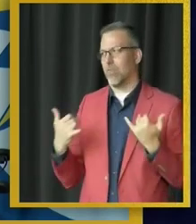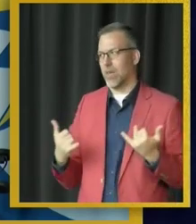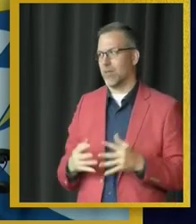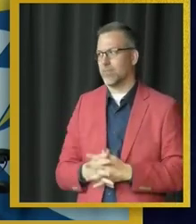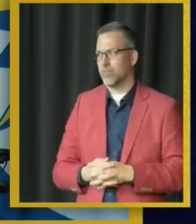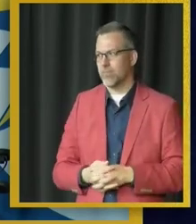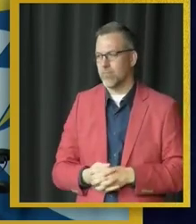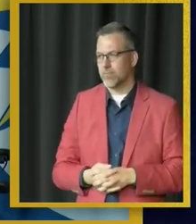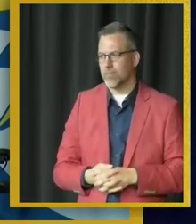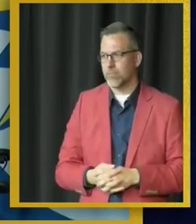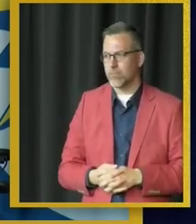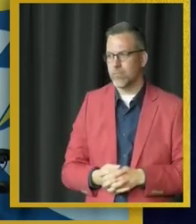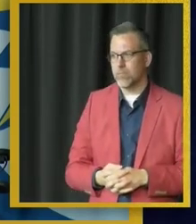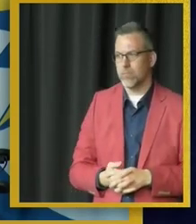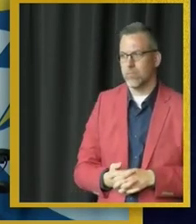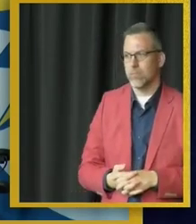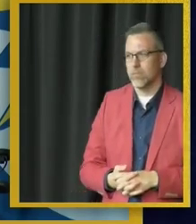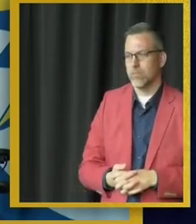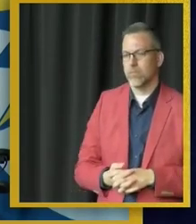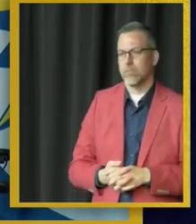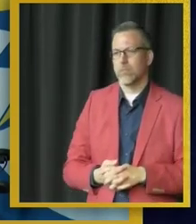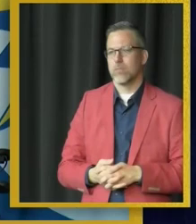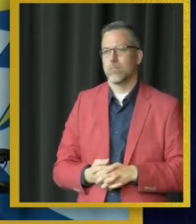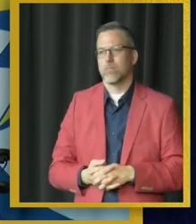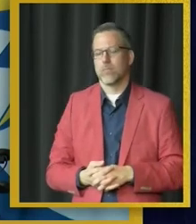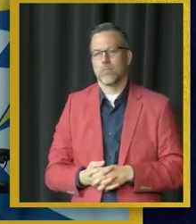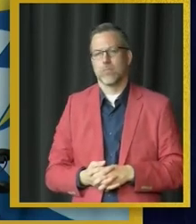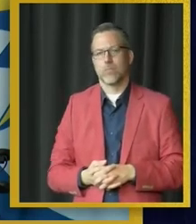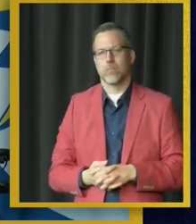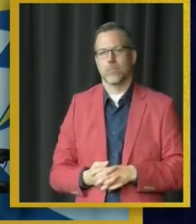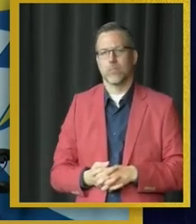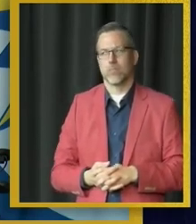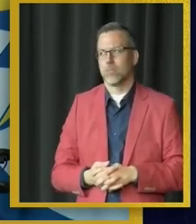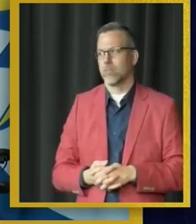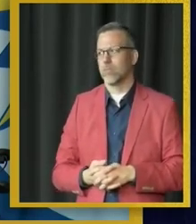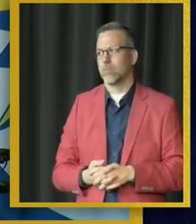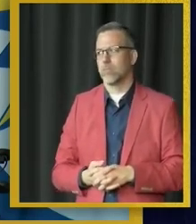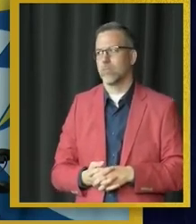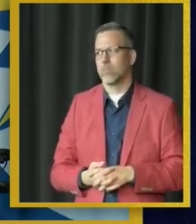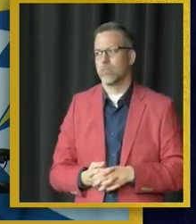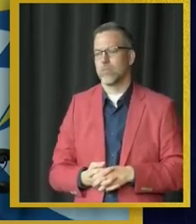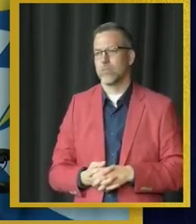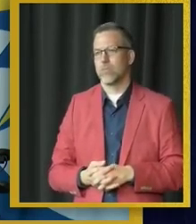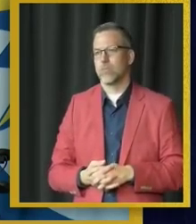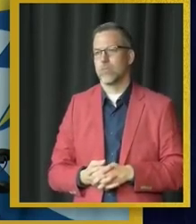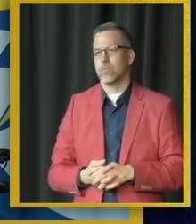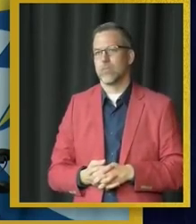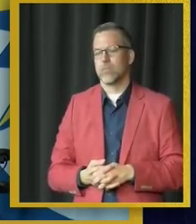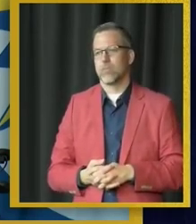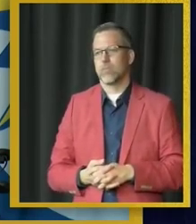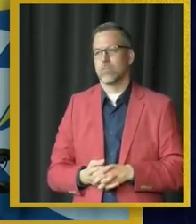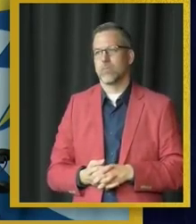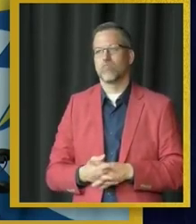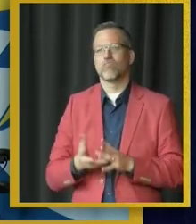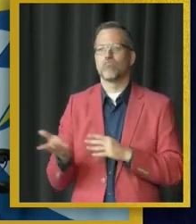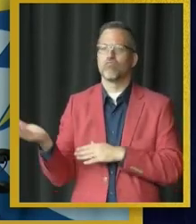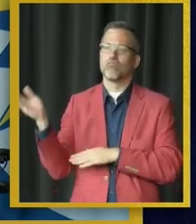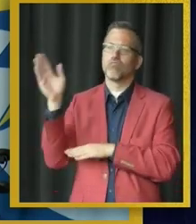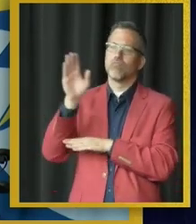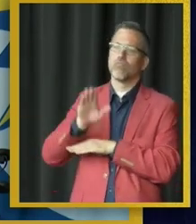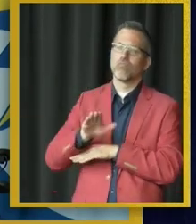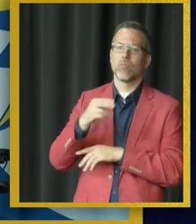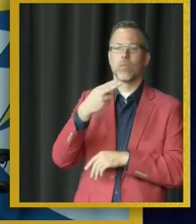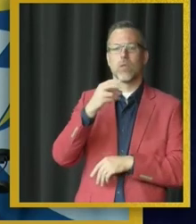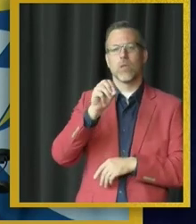now. Now, throughout the day, in this day of Metro, our homeless